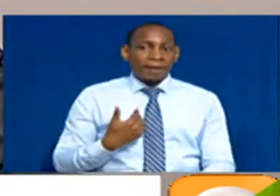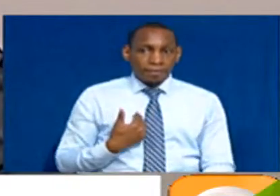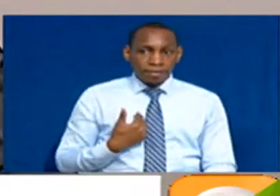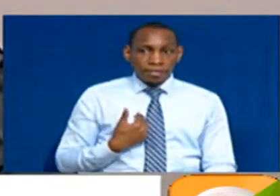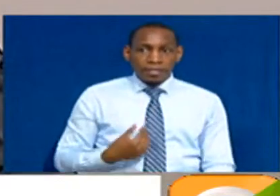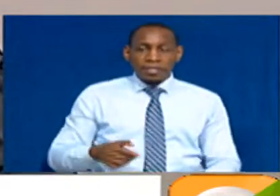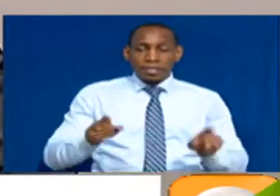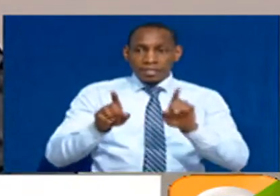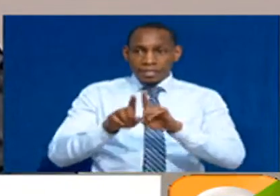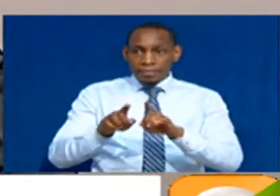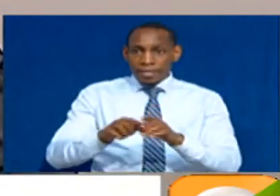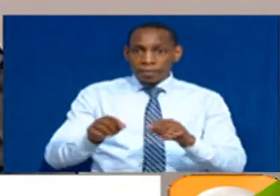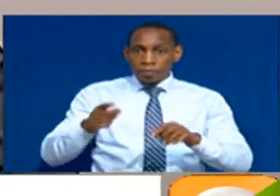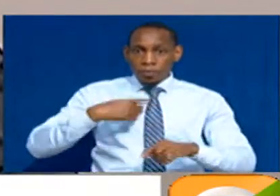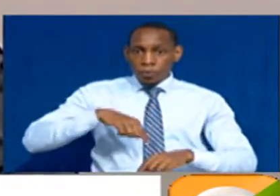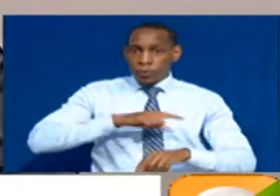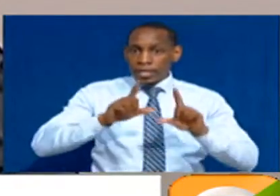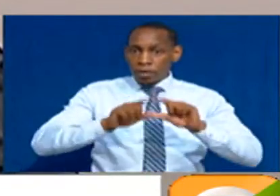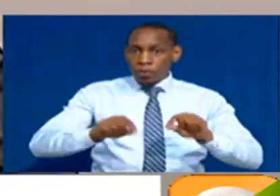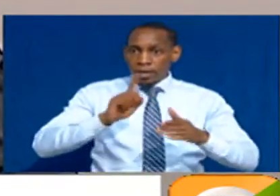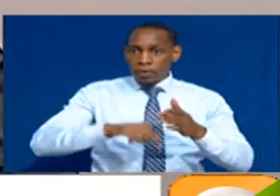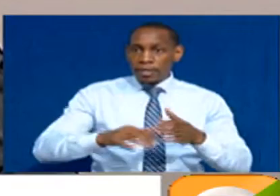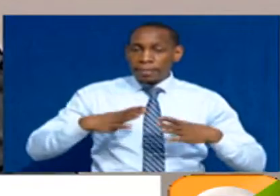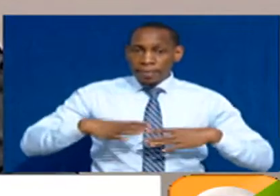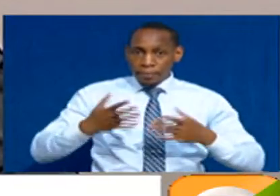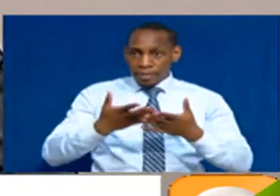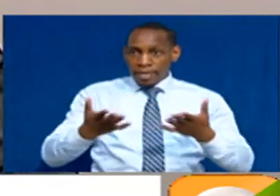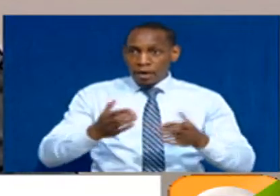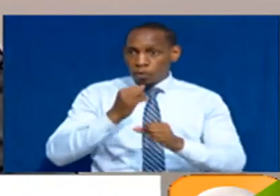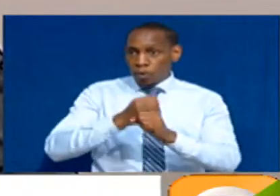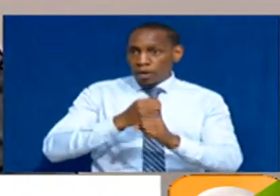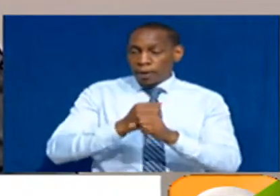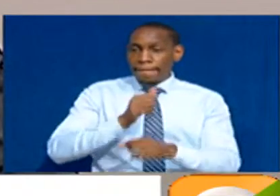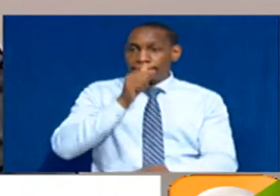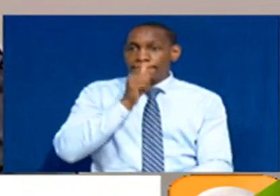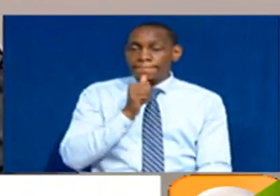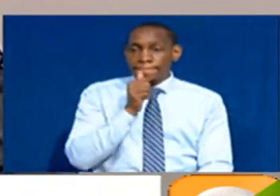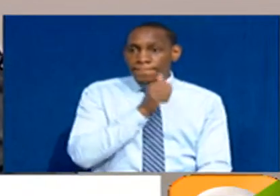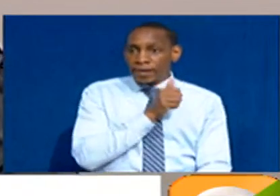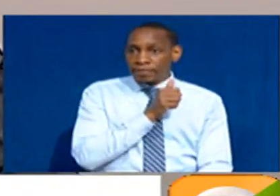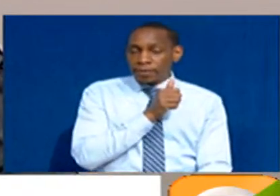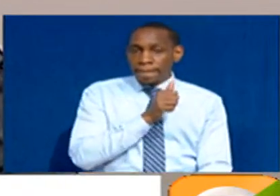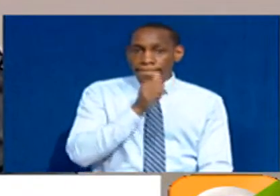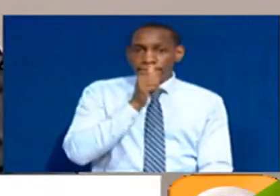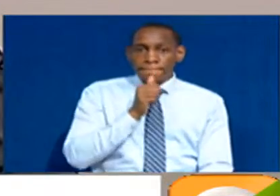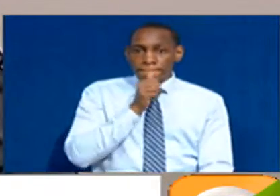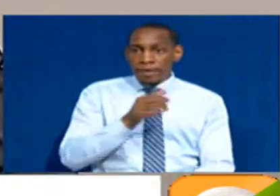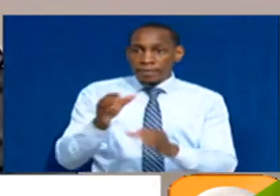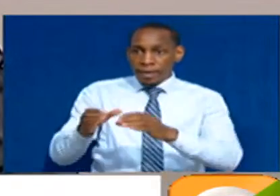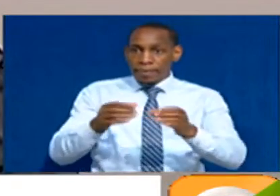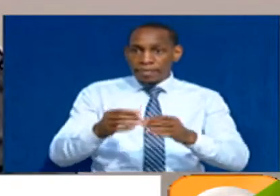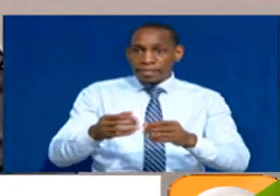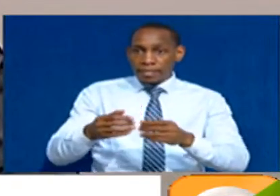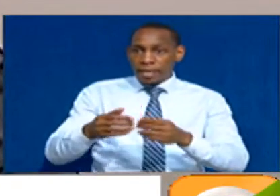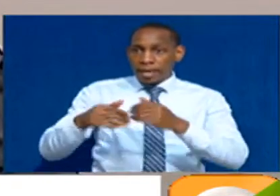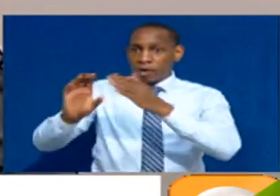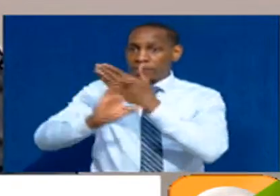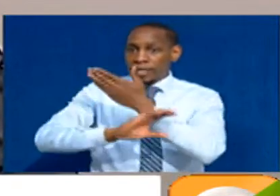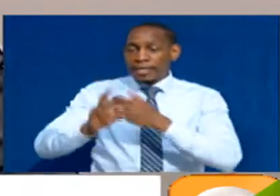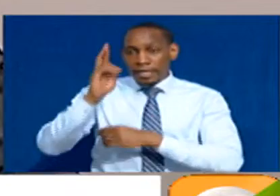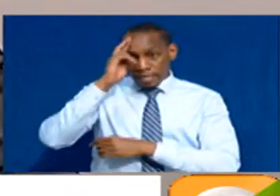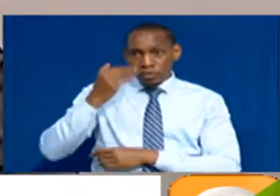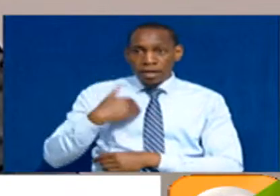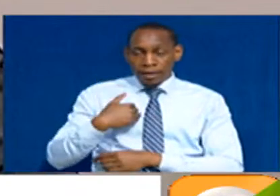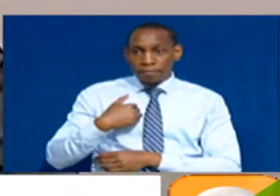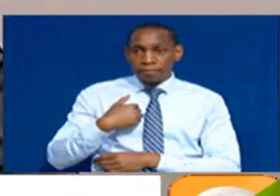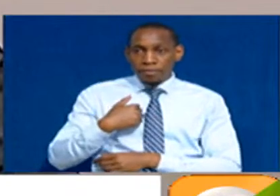with that. And this is what we are saying, that the people who operate secret secret companies out there. There's a reason why